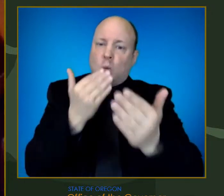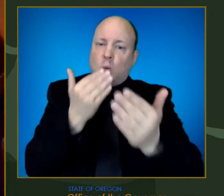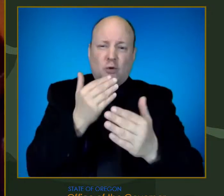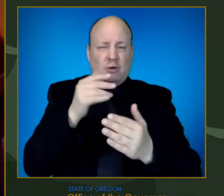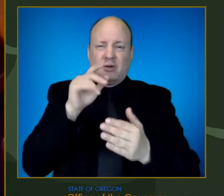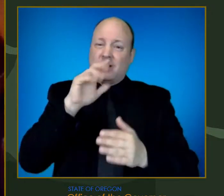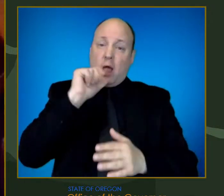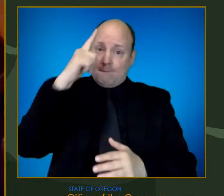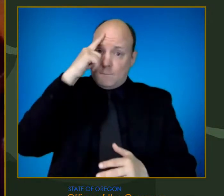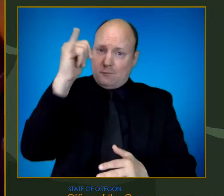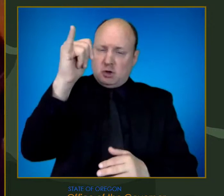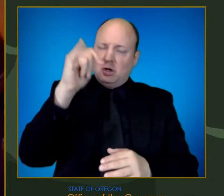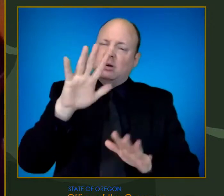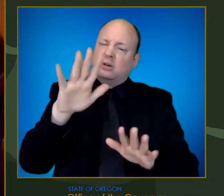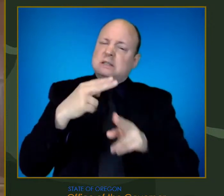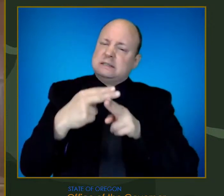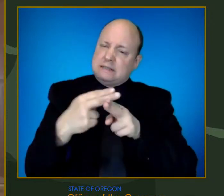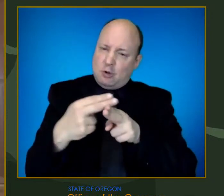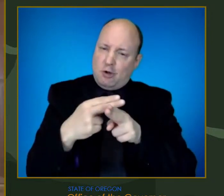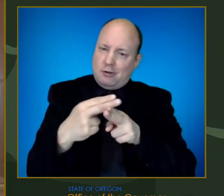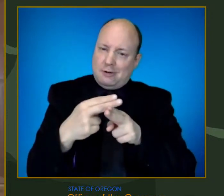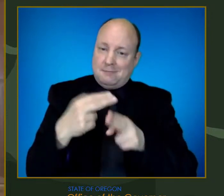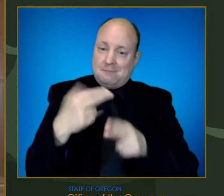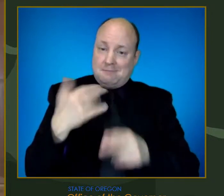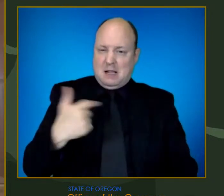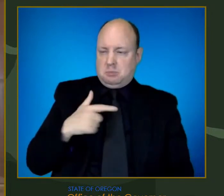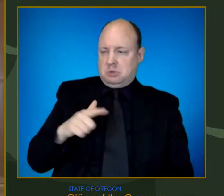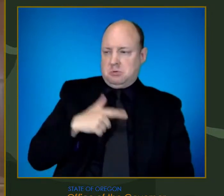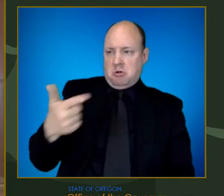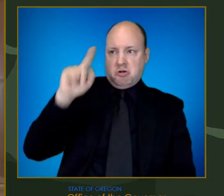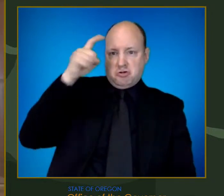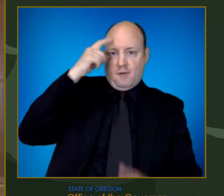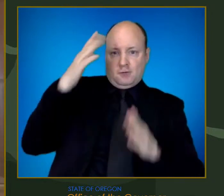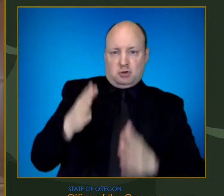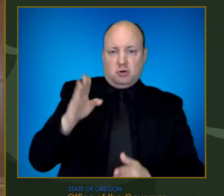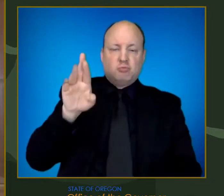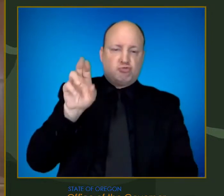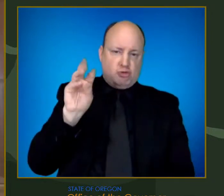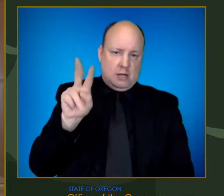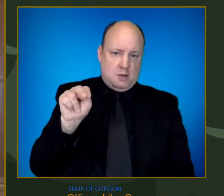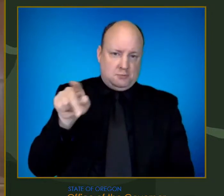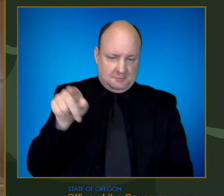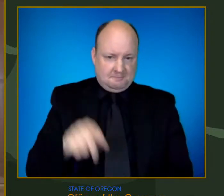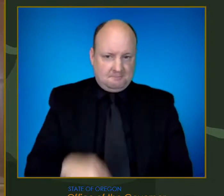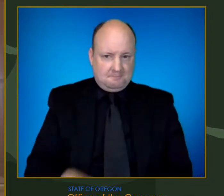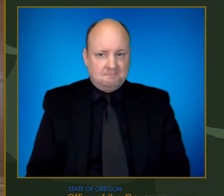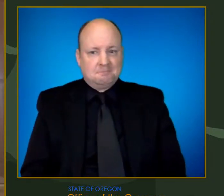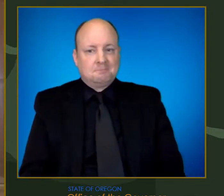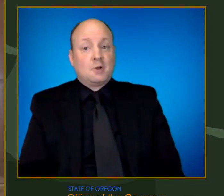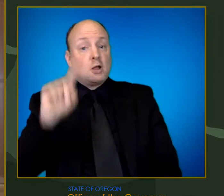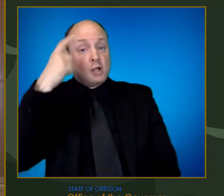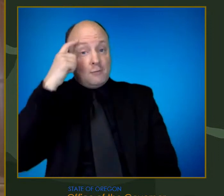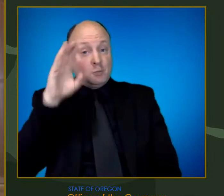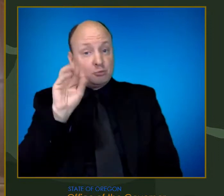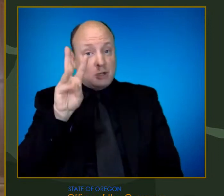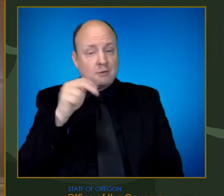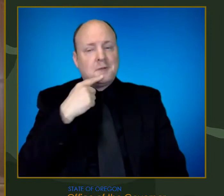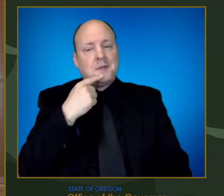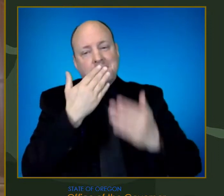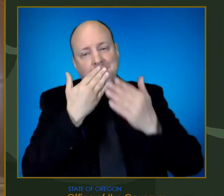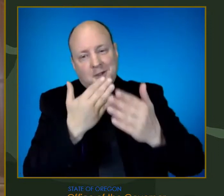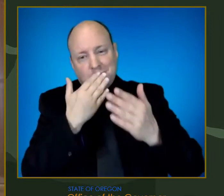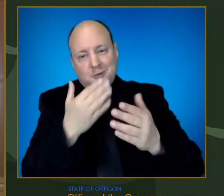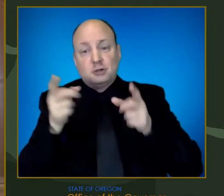turn it back over to Governor Brown. Thank you, Dr. Seidlinger. And Director Allen, did you have an